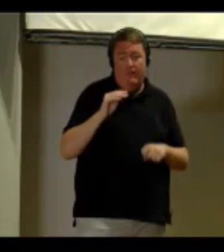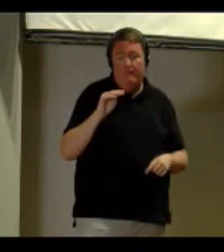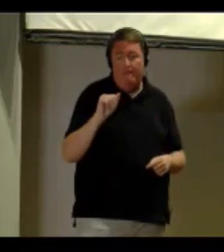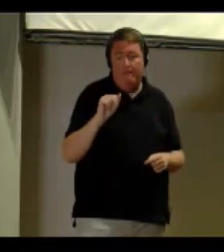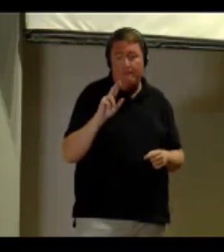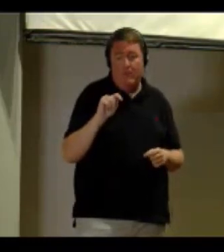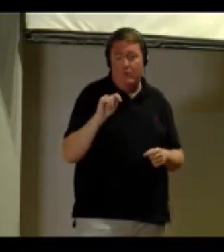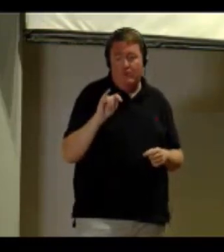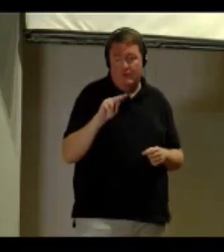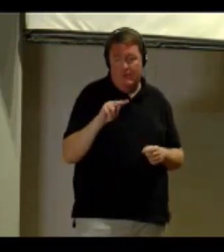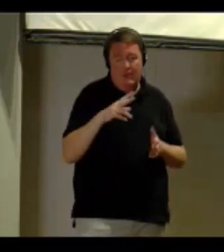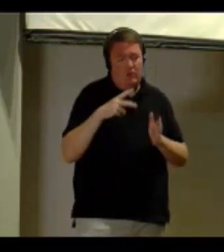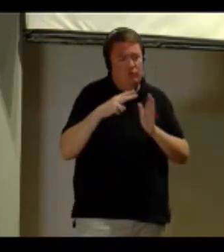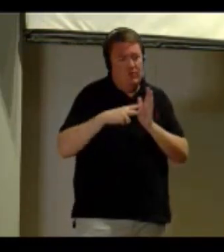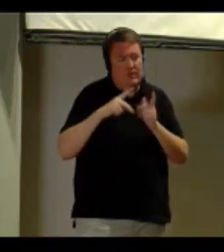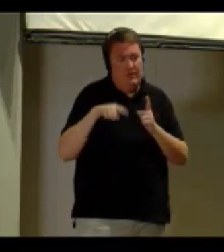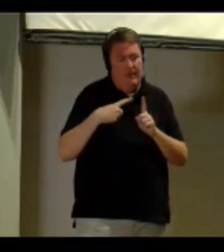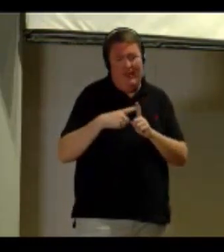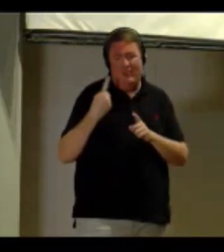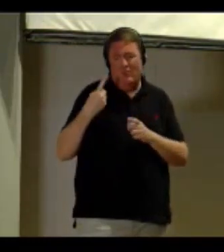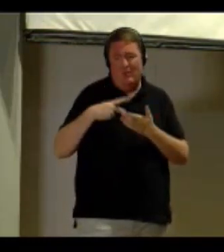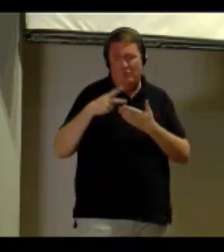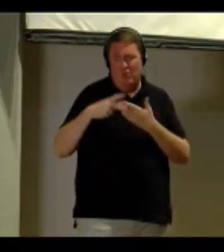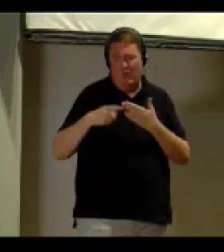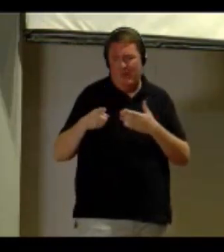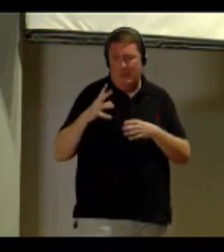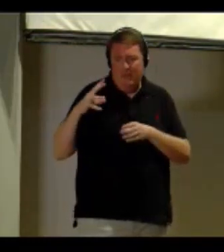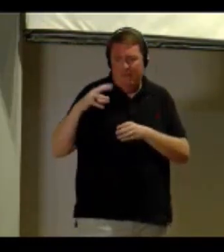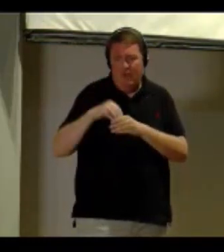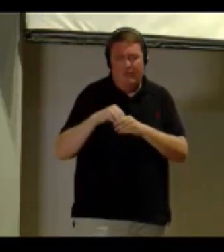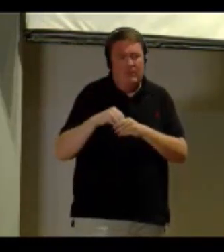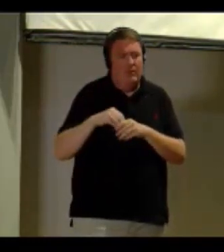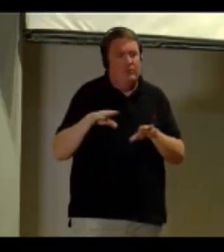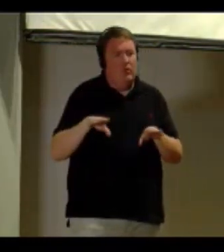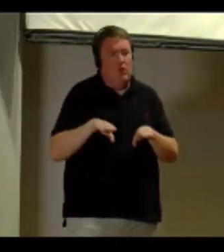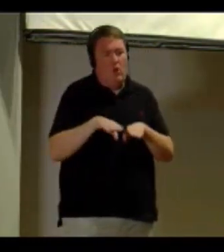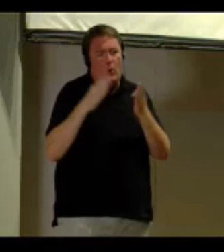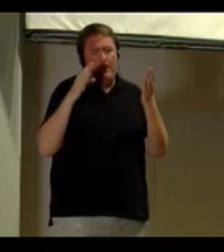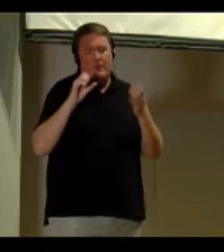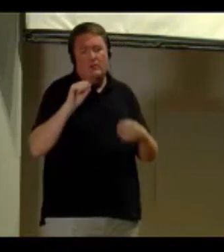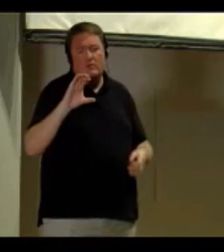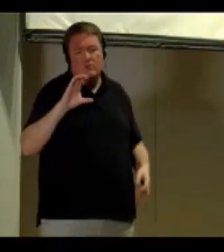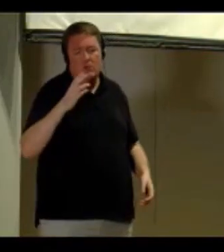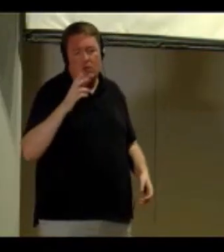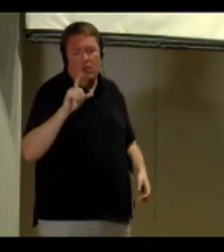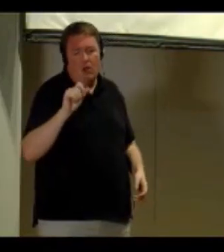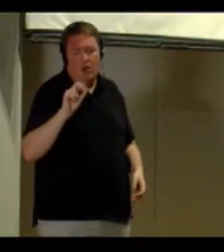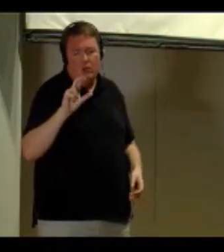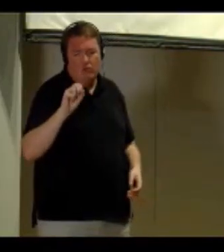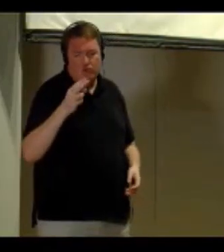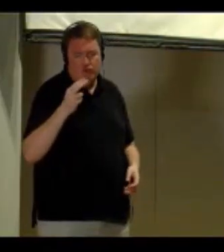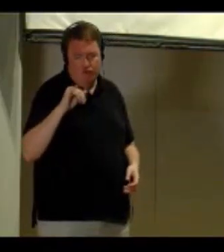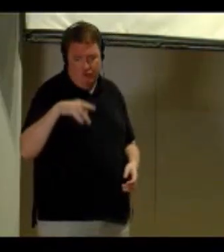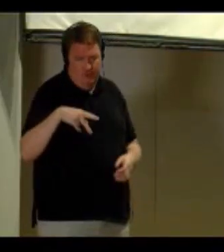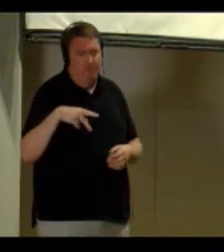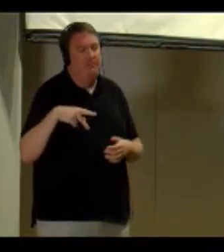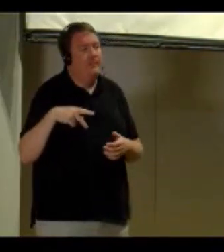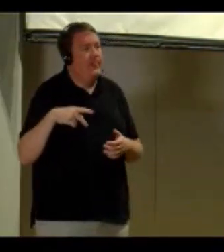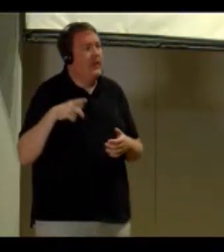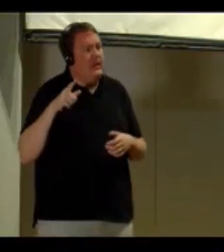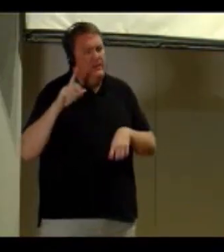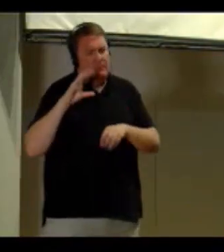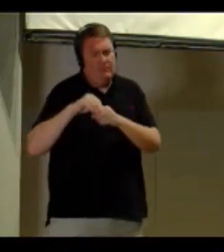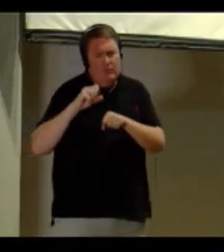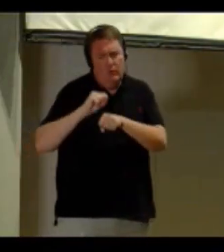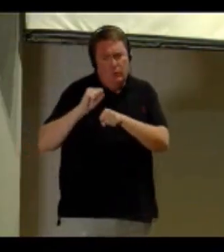about is an initiative that he's been involved with, an open scholarship initiative. And he's been part of a working group that